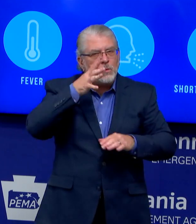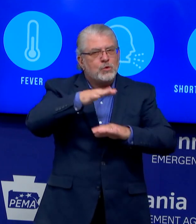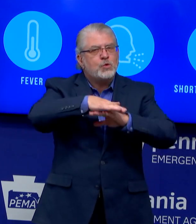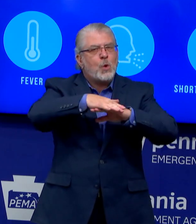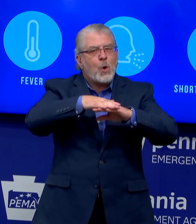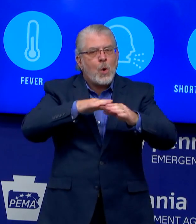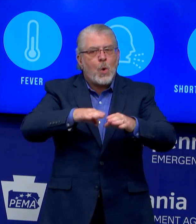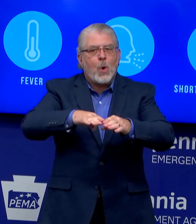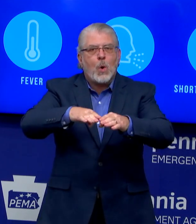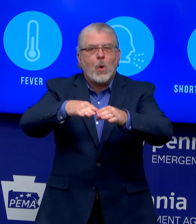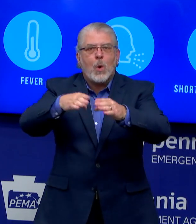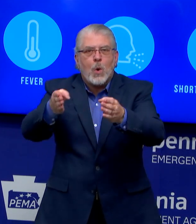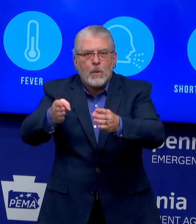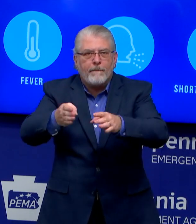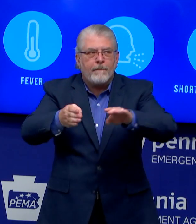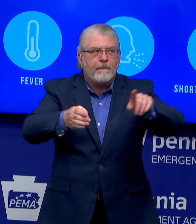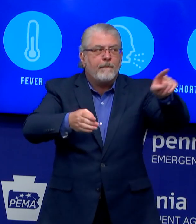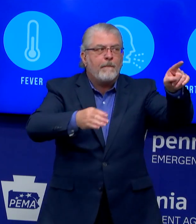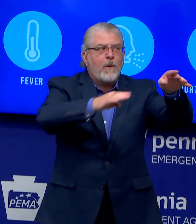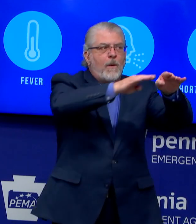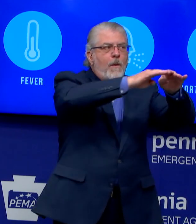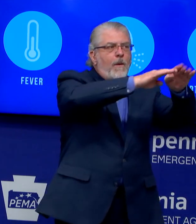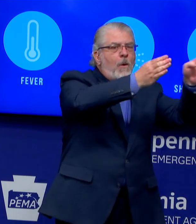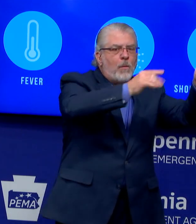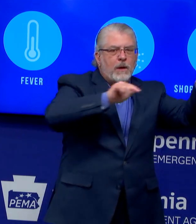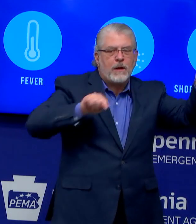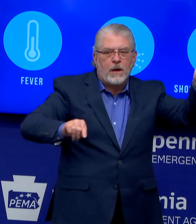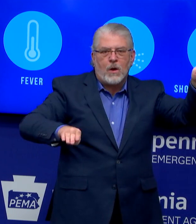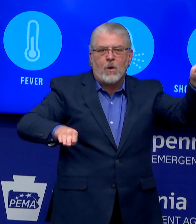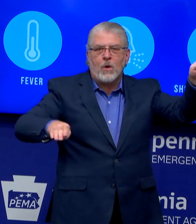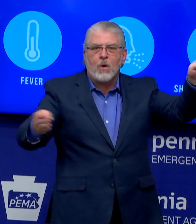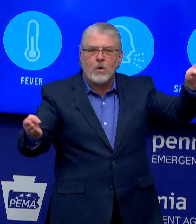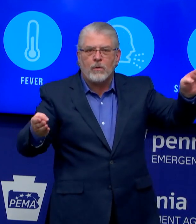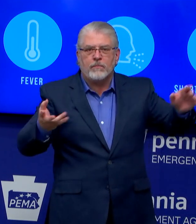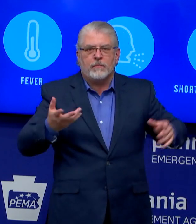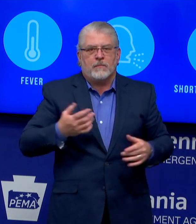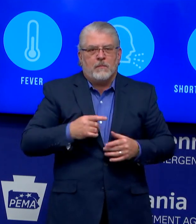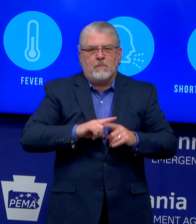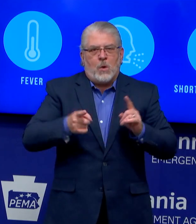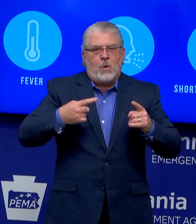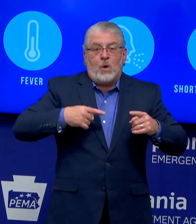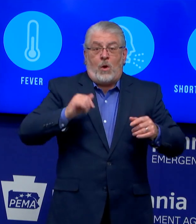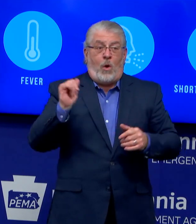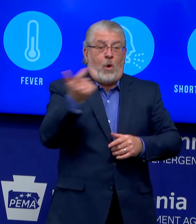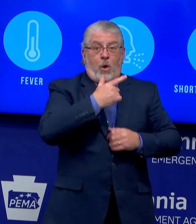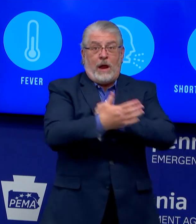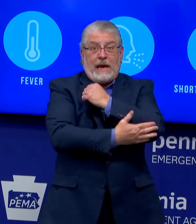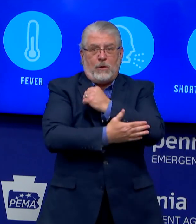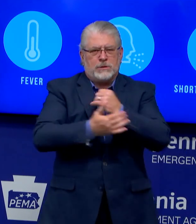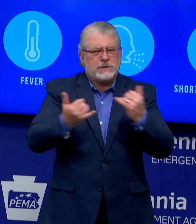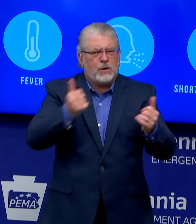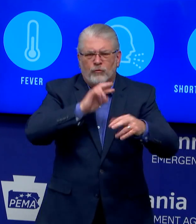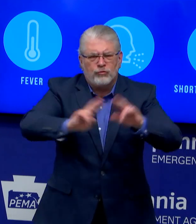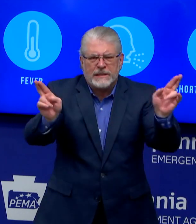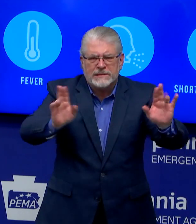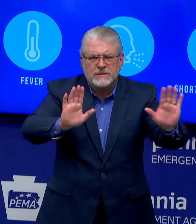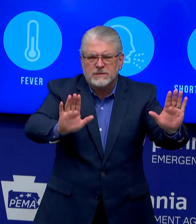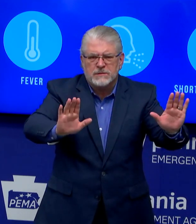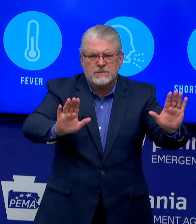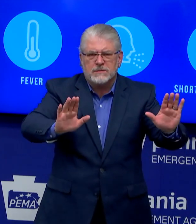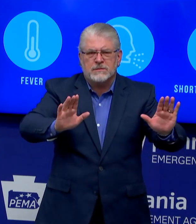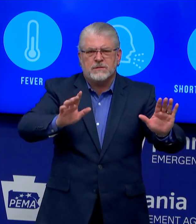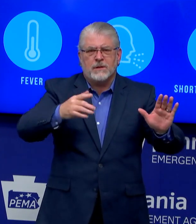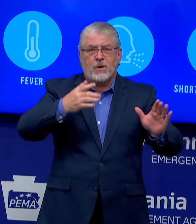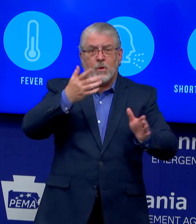in the counties as we start to open things up. But we're not there yet. We have made progress, but we need to continue,